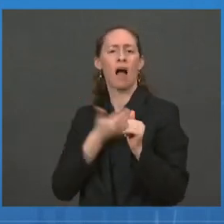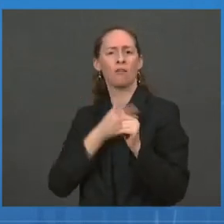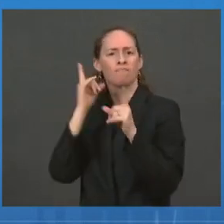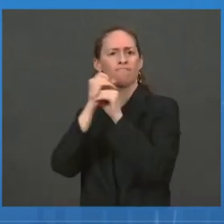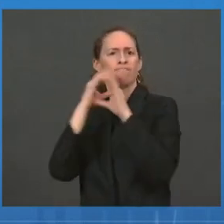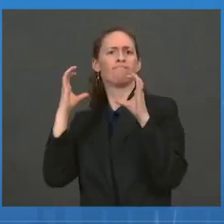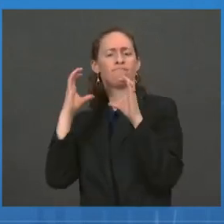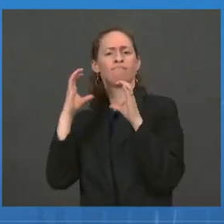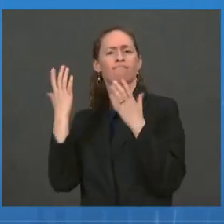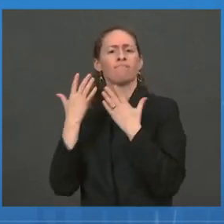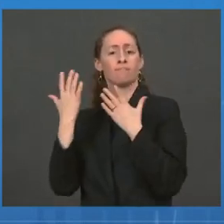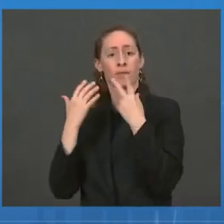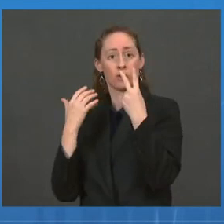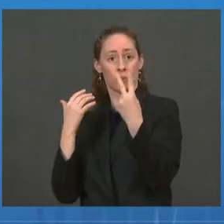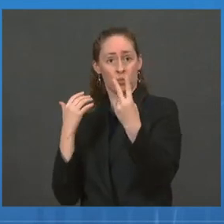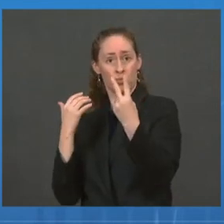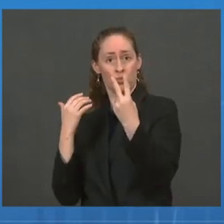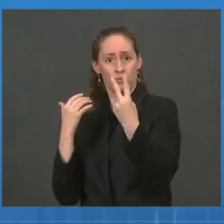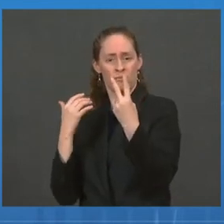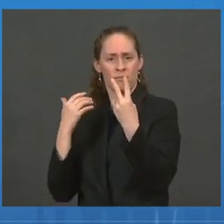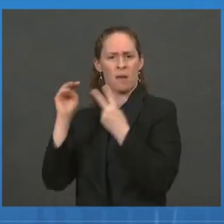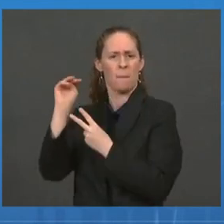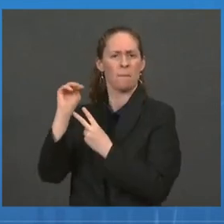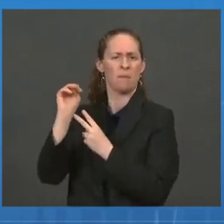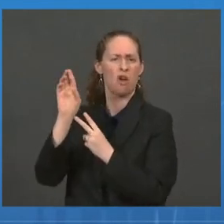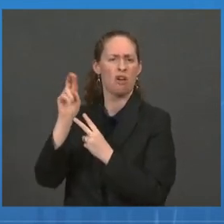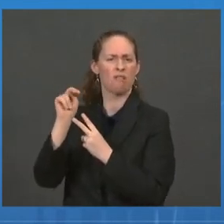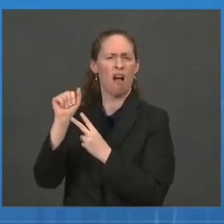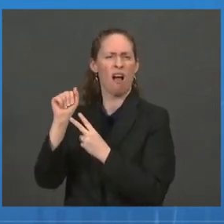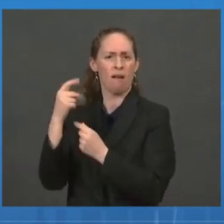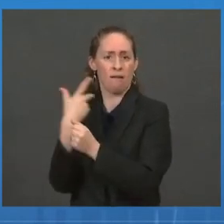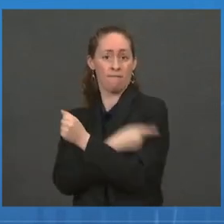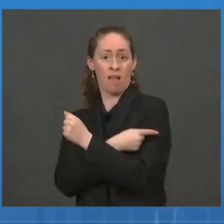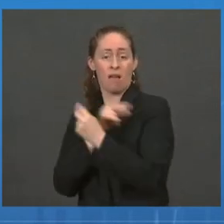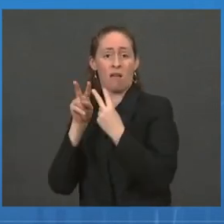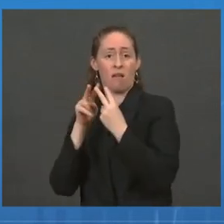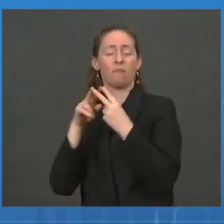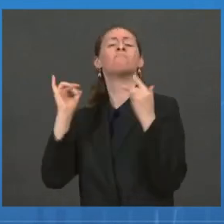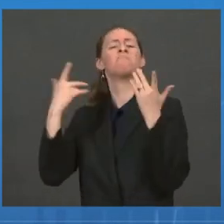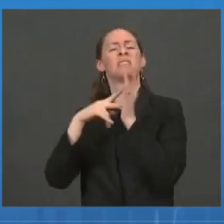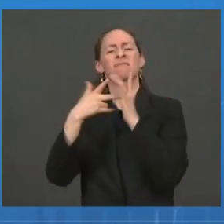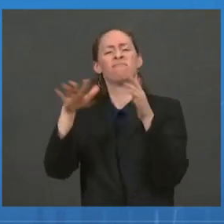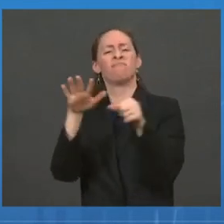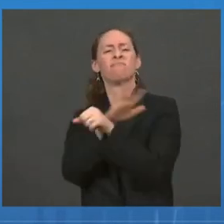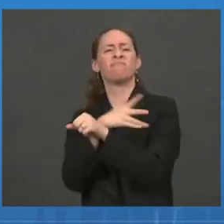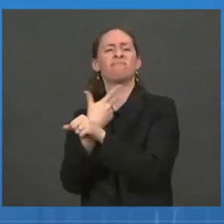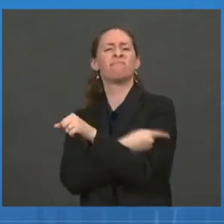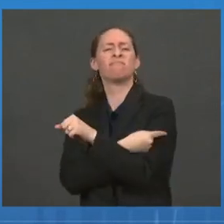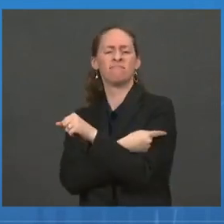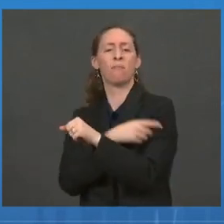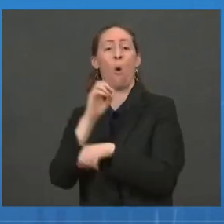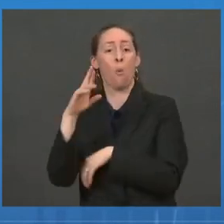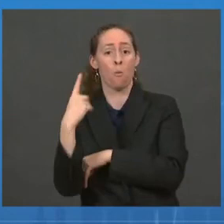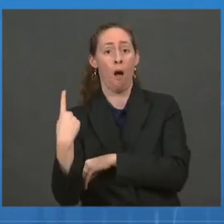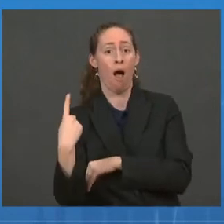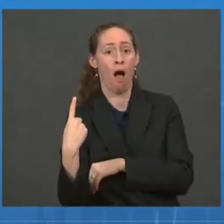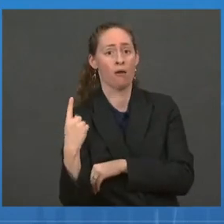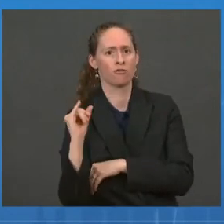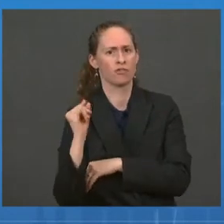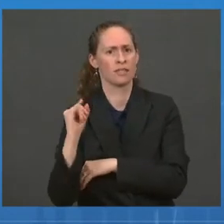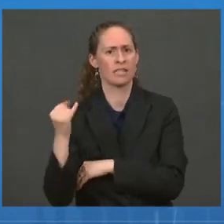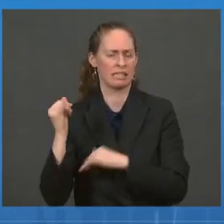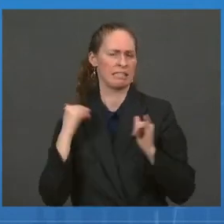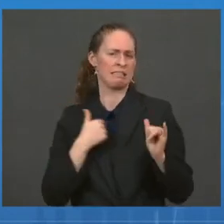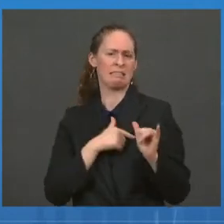absolutely encouraging uh those who are eligible for a boost six months after um those mrna doses to get your